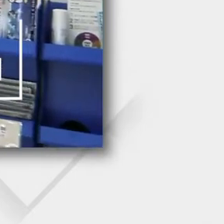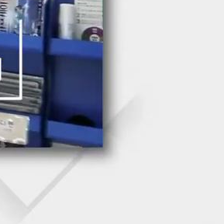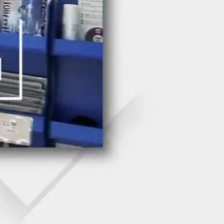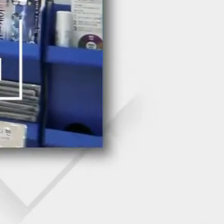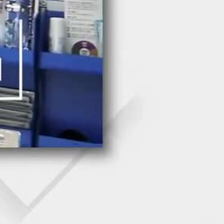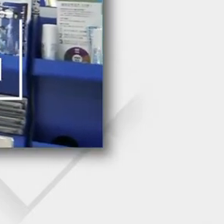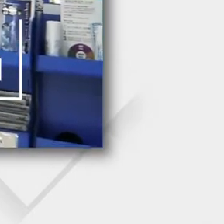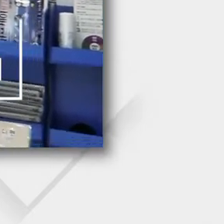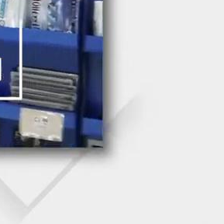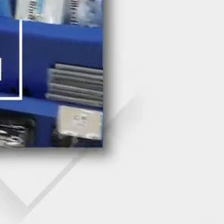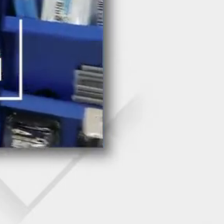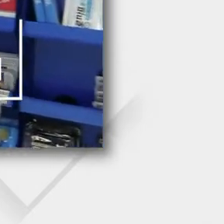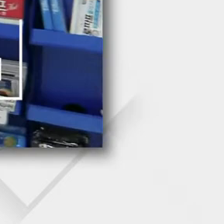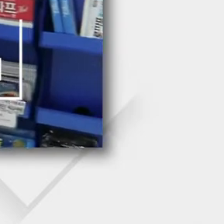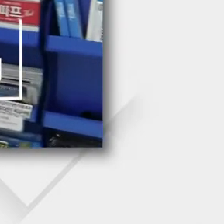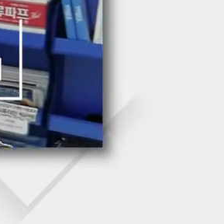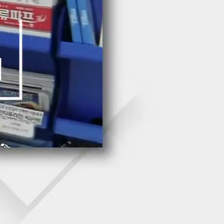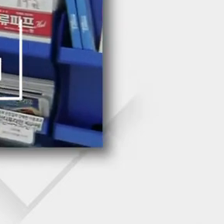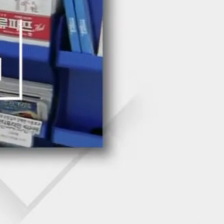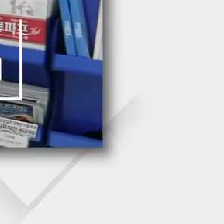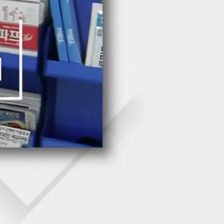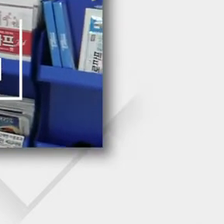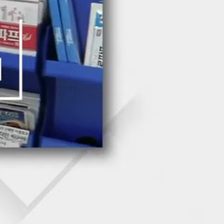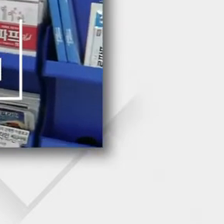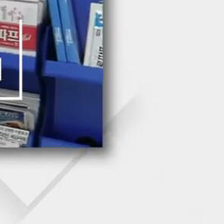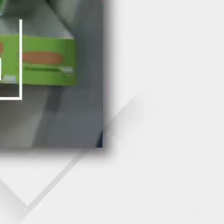People in our country